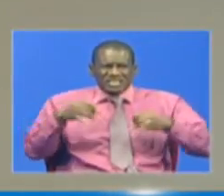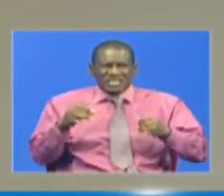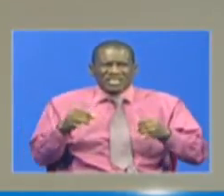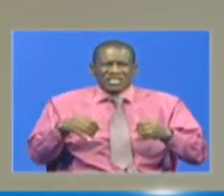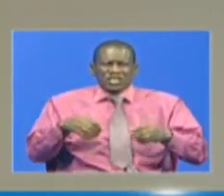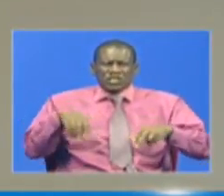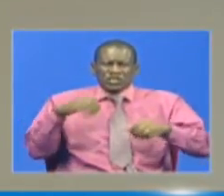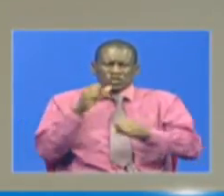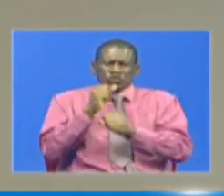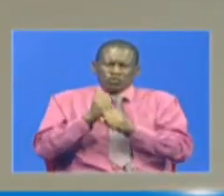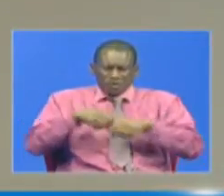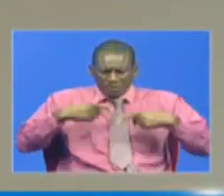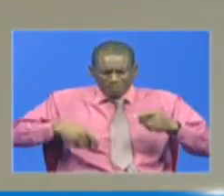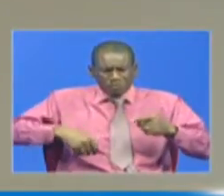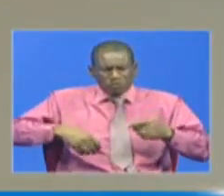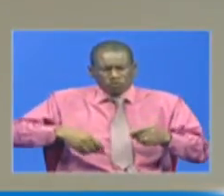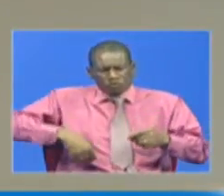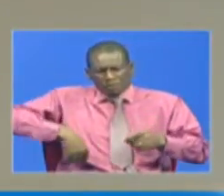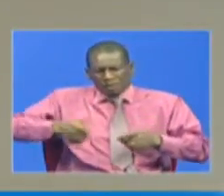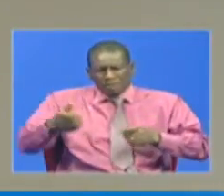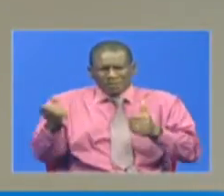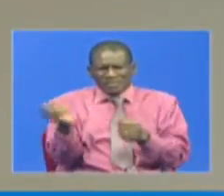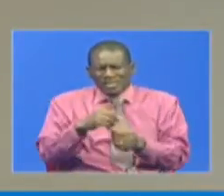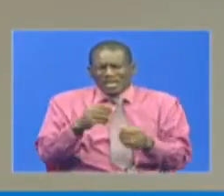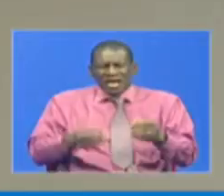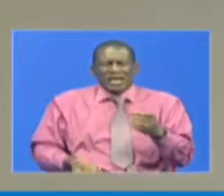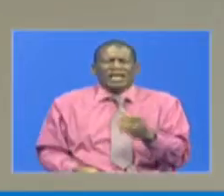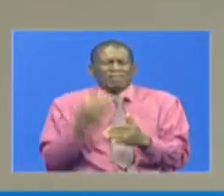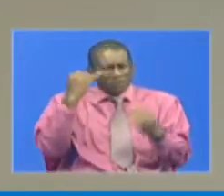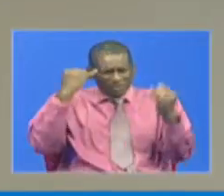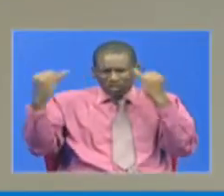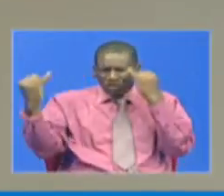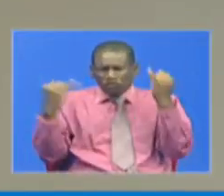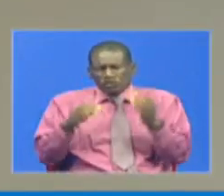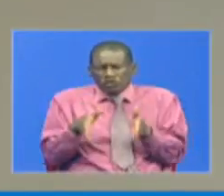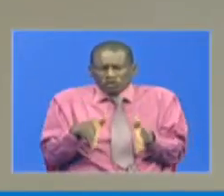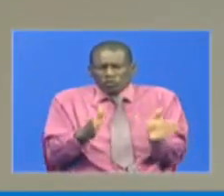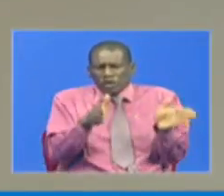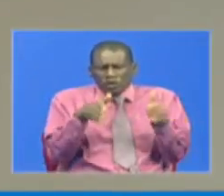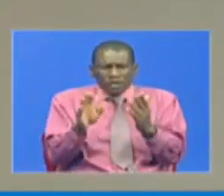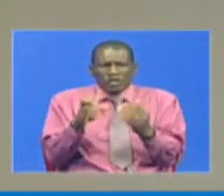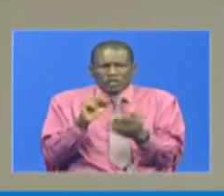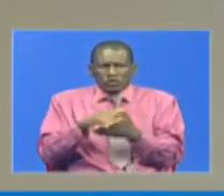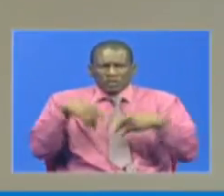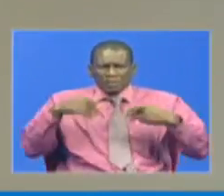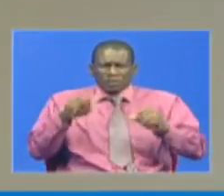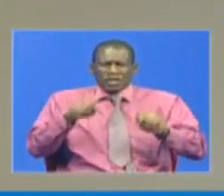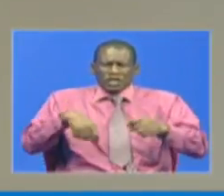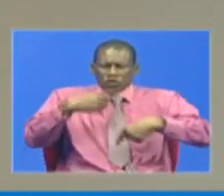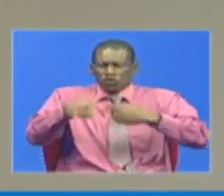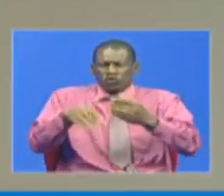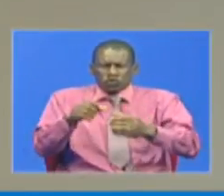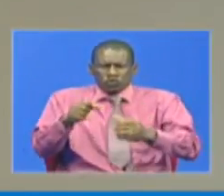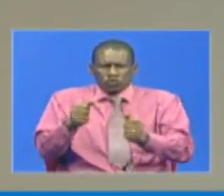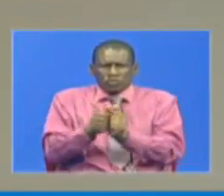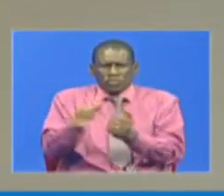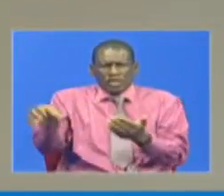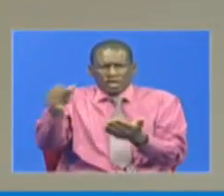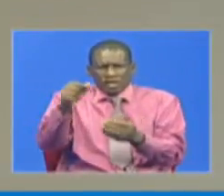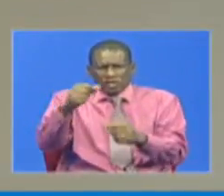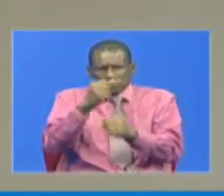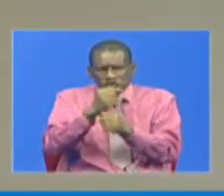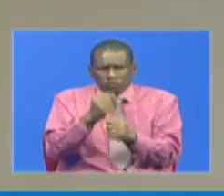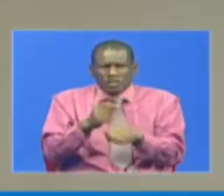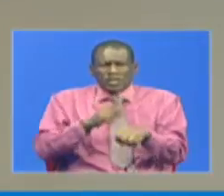people on payroll, trying to come up with innovative solutions so that people can have a job, and that when demand